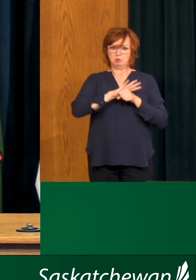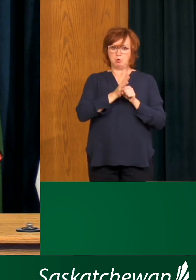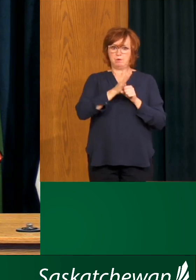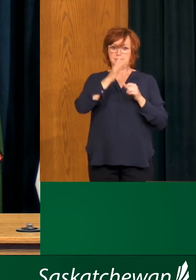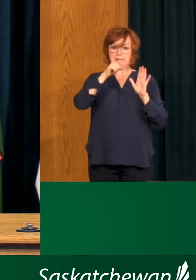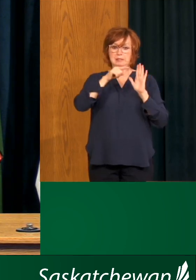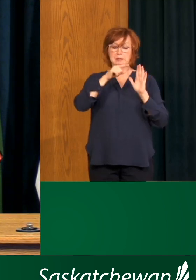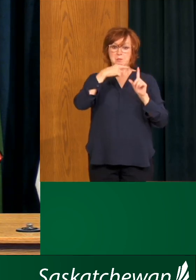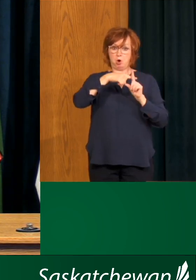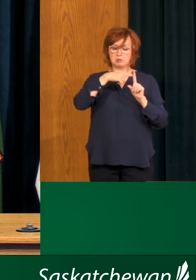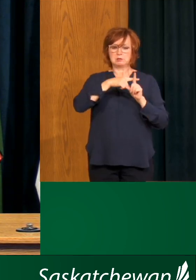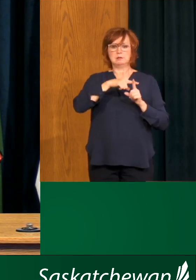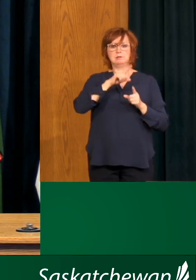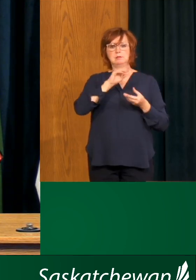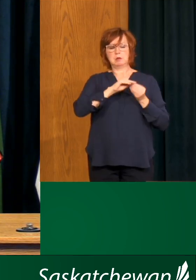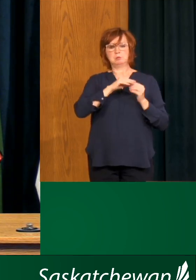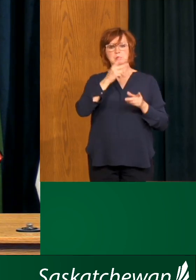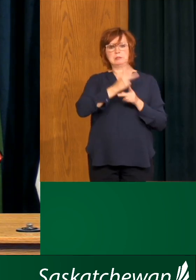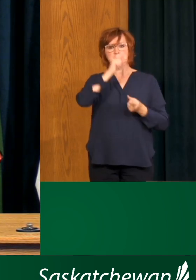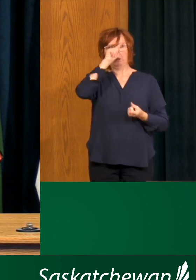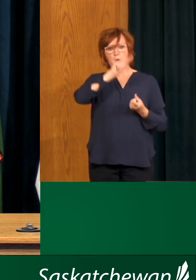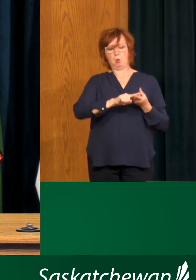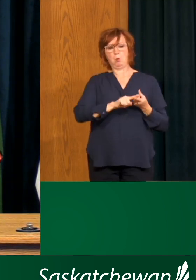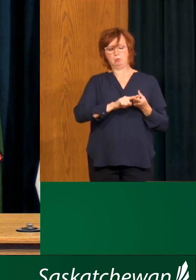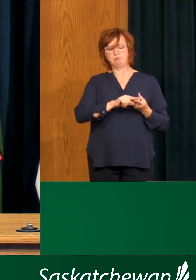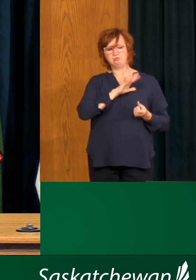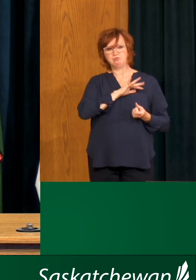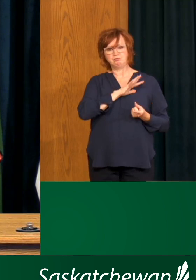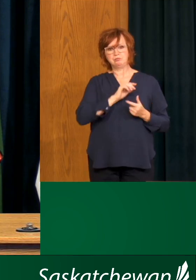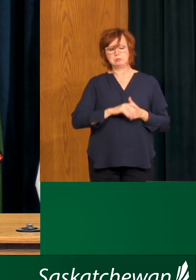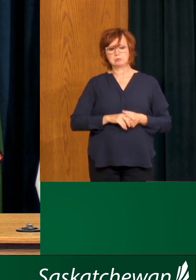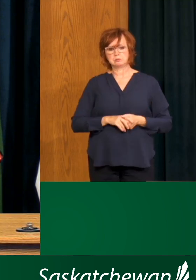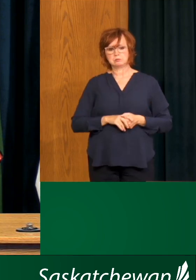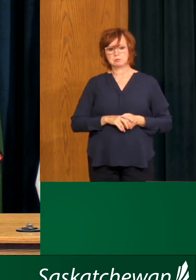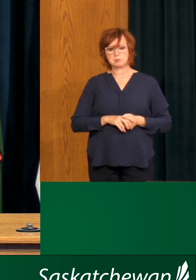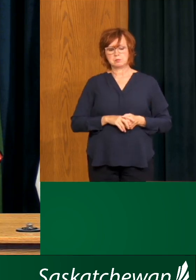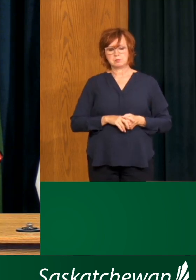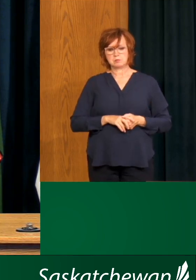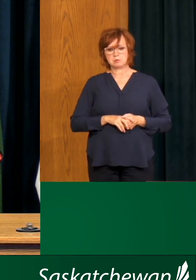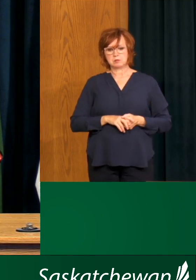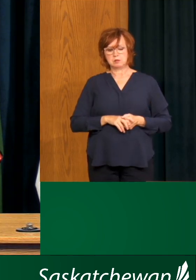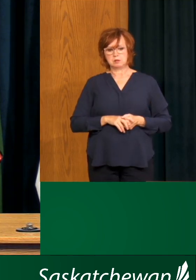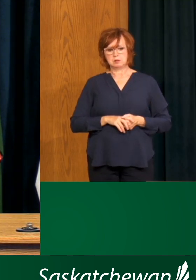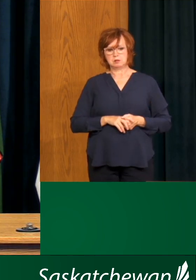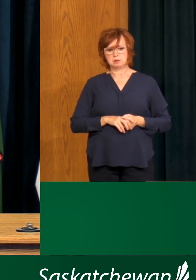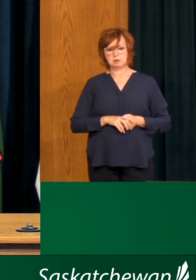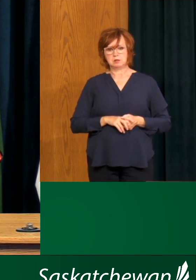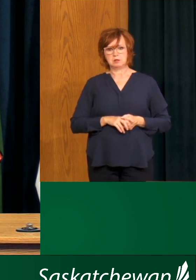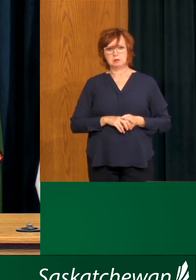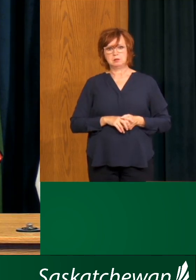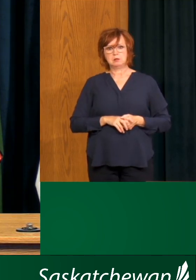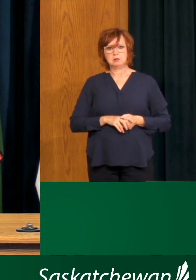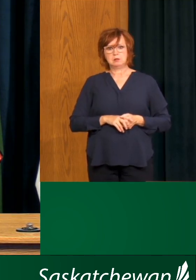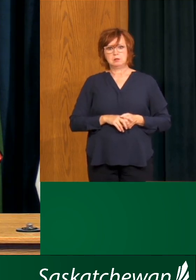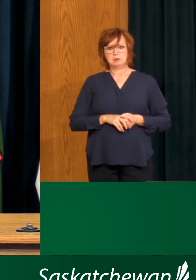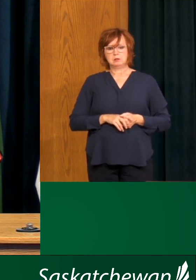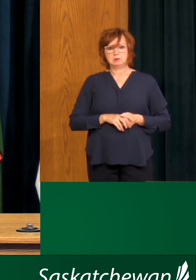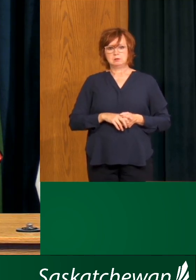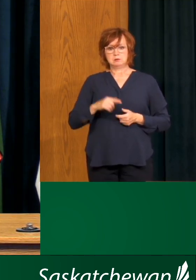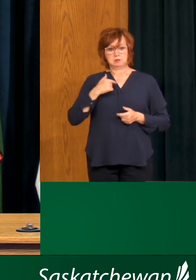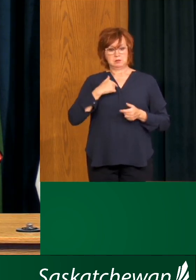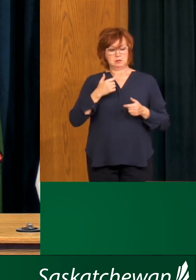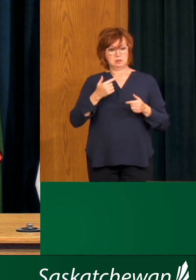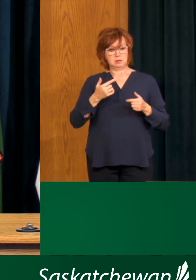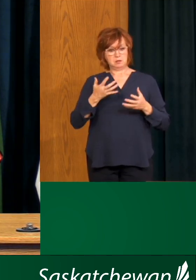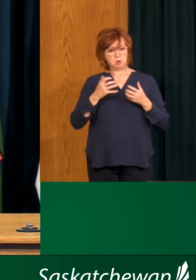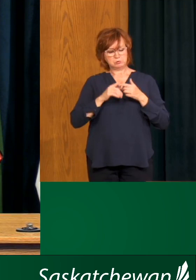and that is due to the efforts that people have made. And I think what I am asking them to do here today is to continue with those